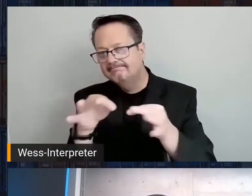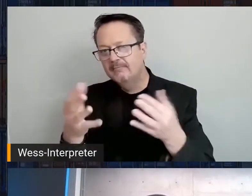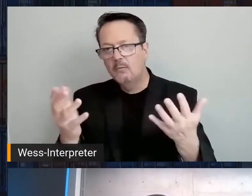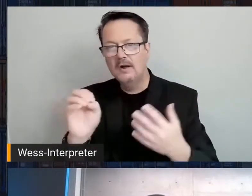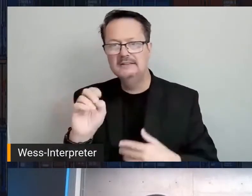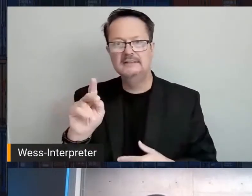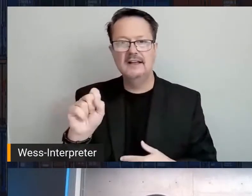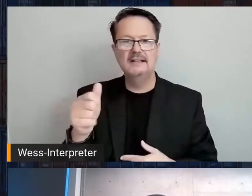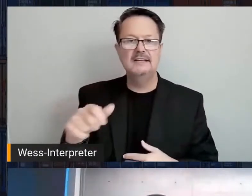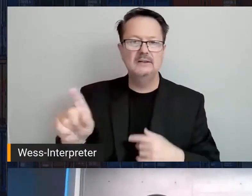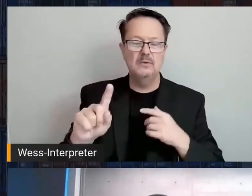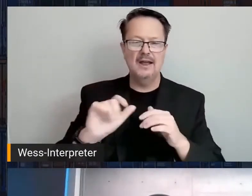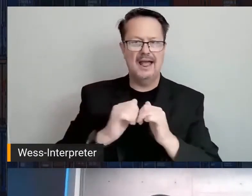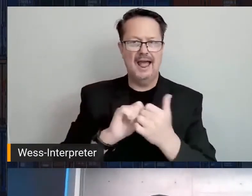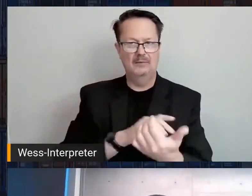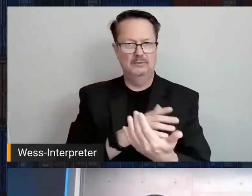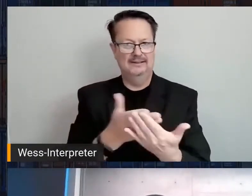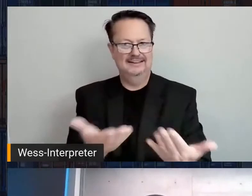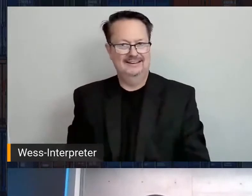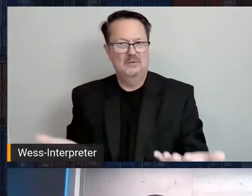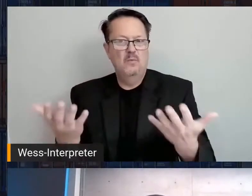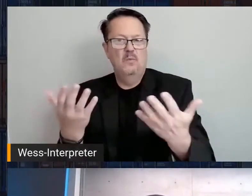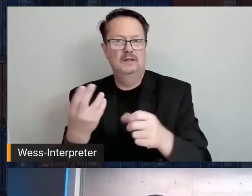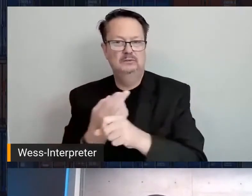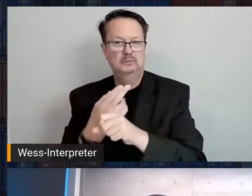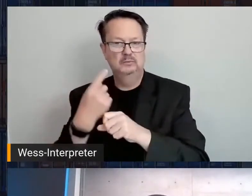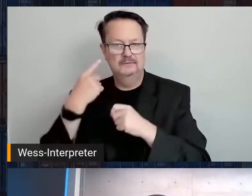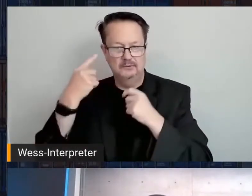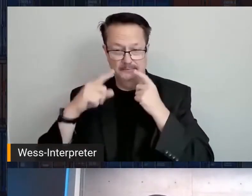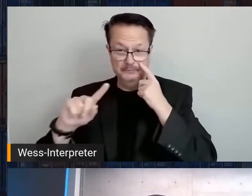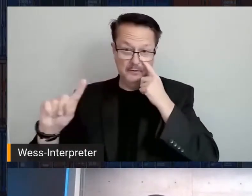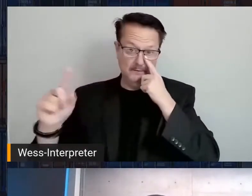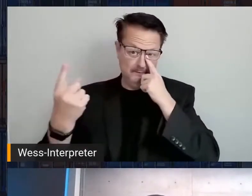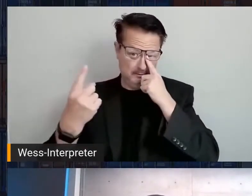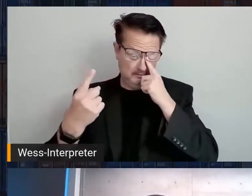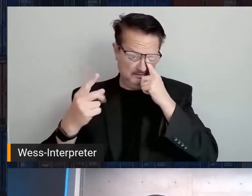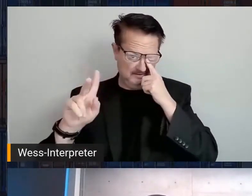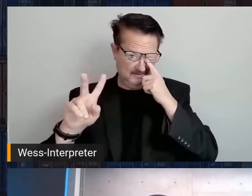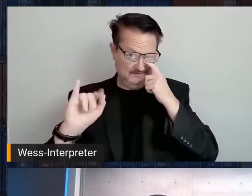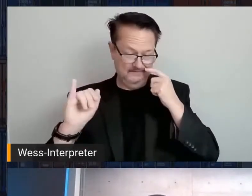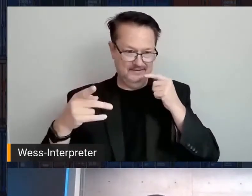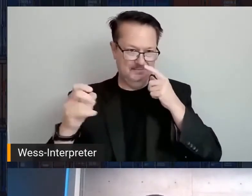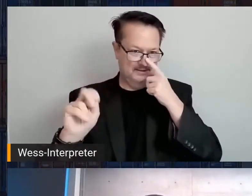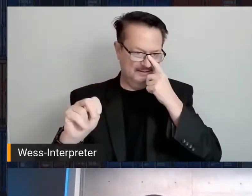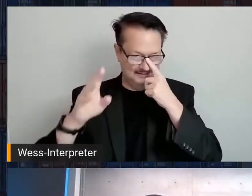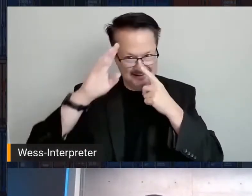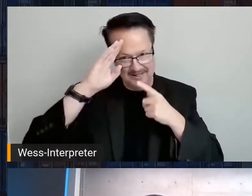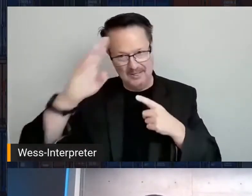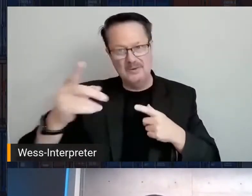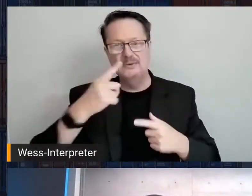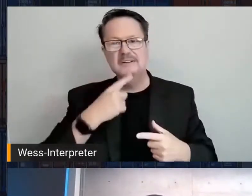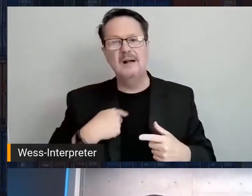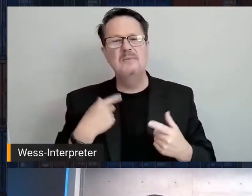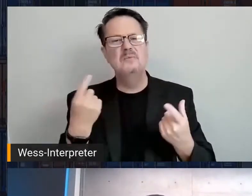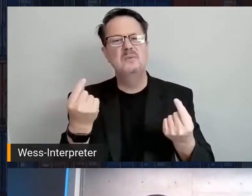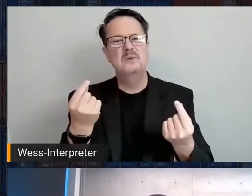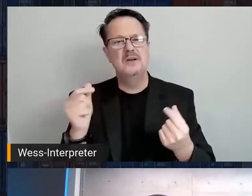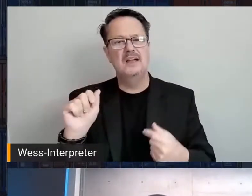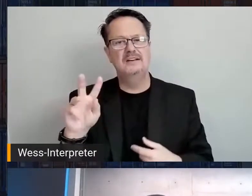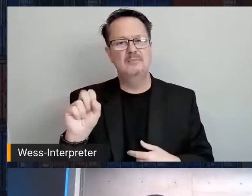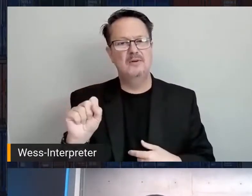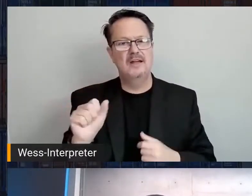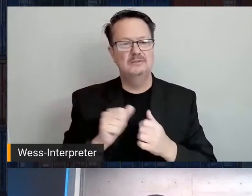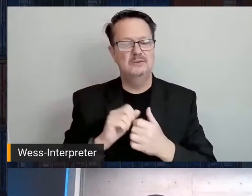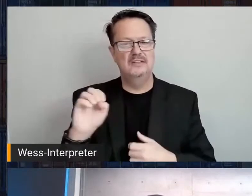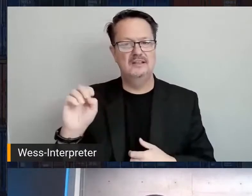Anywhere, how did we get here, and what is it used for. So first of all, Vipin, hello. Tell me what you do at AWS and with